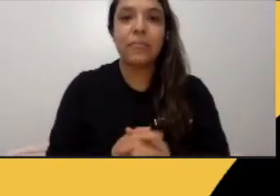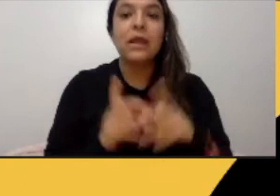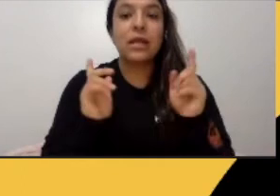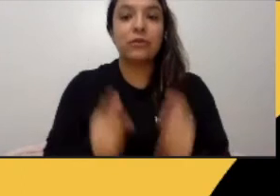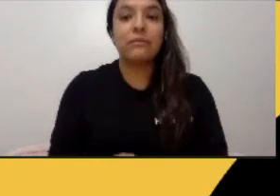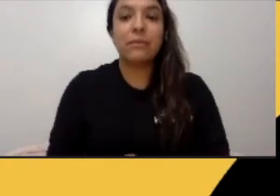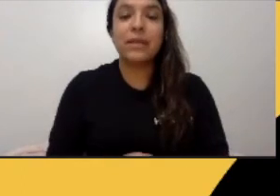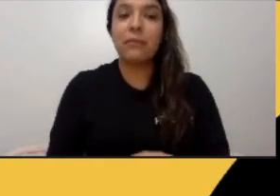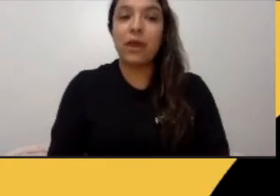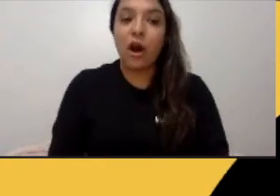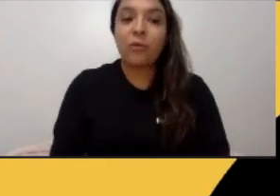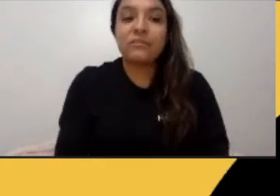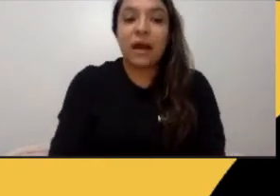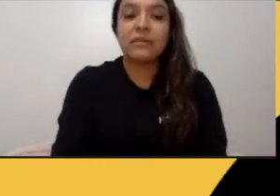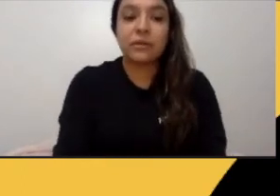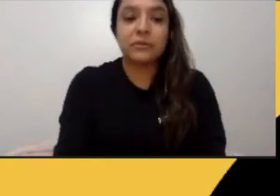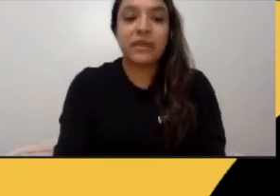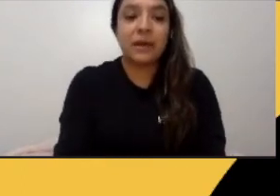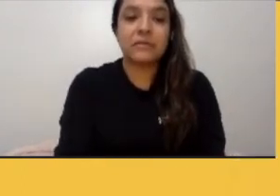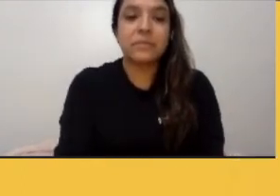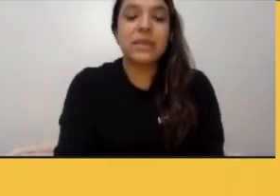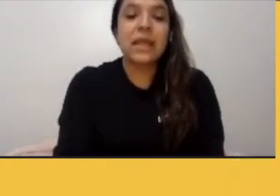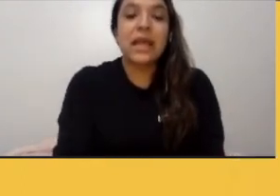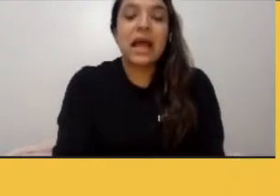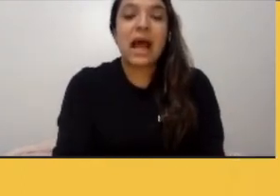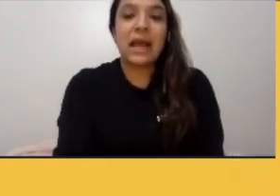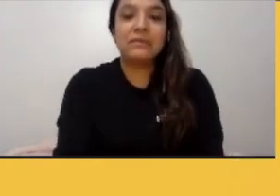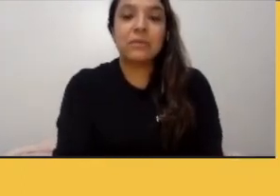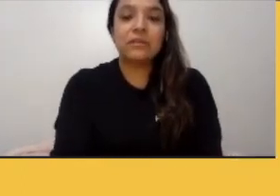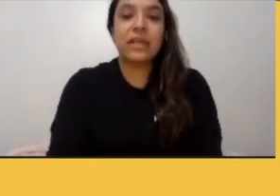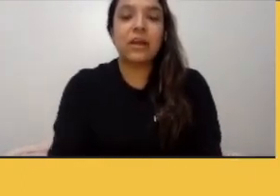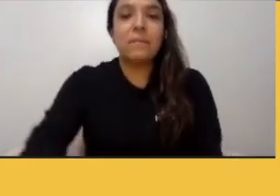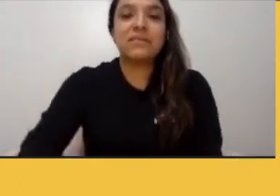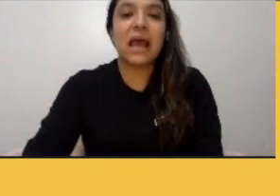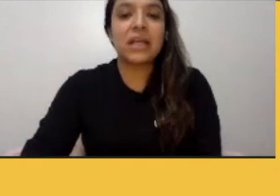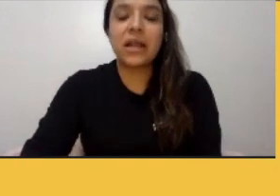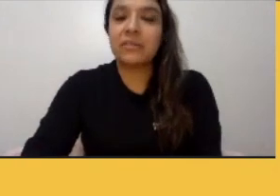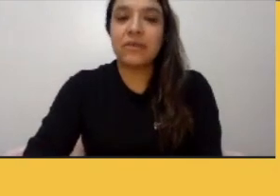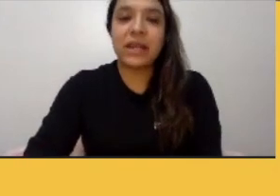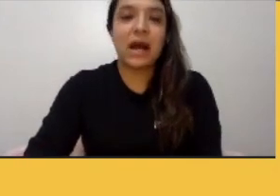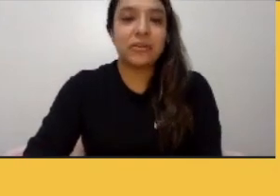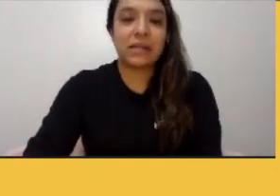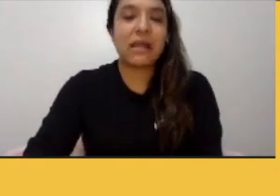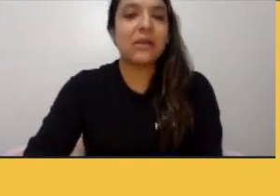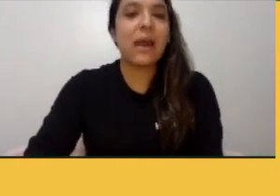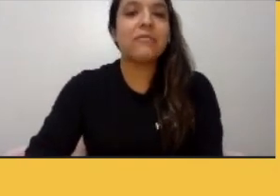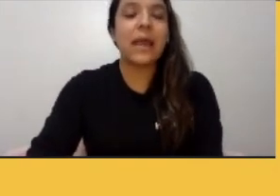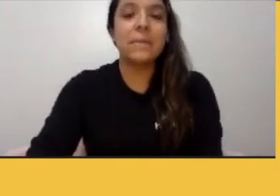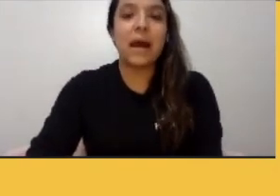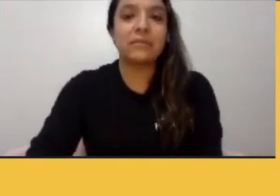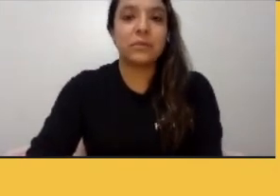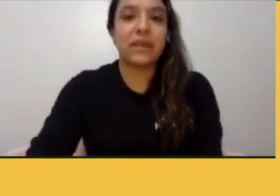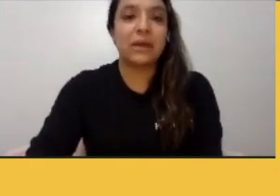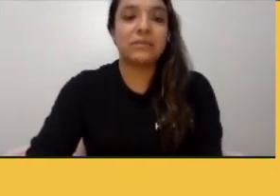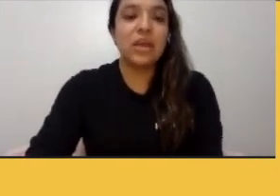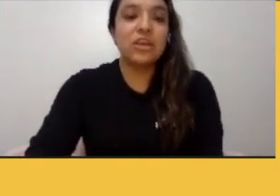together. Now you remember that we always box our glue sounds. I have some words here. Ms. Aguilar has already underlined digraphs and